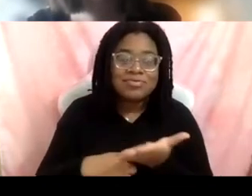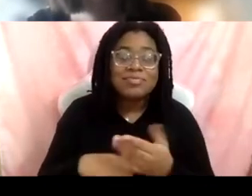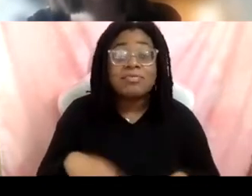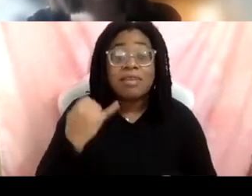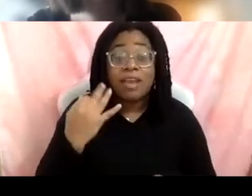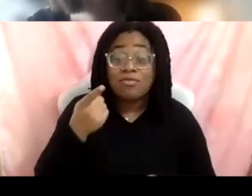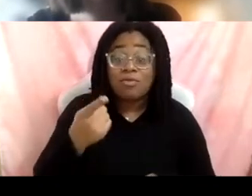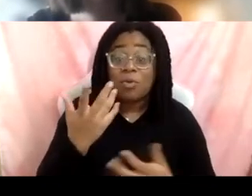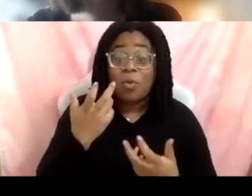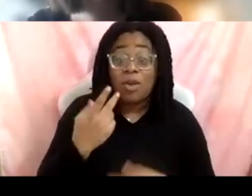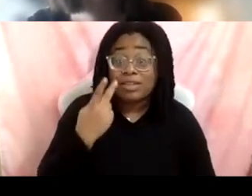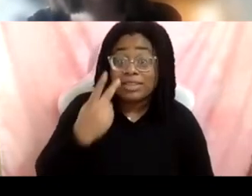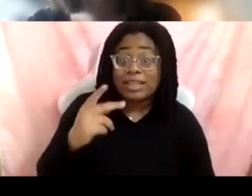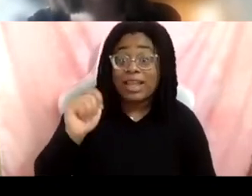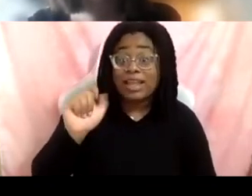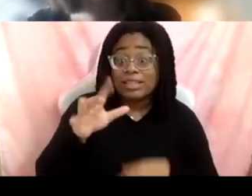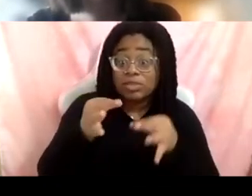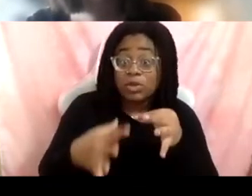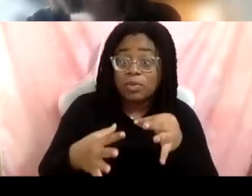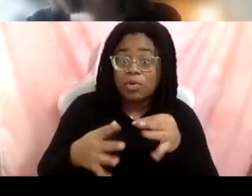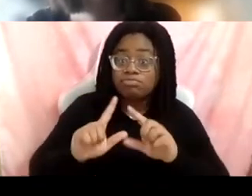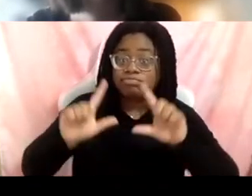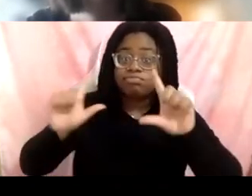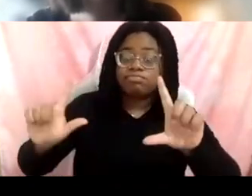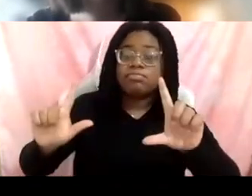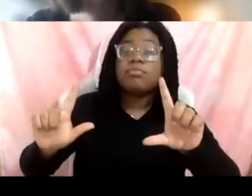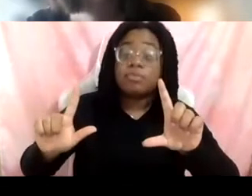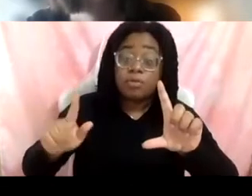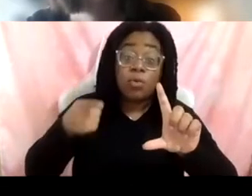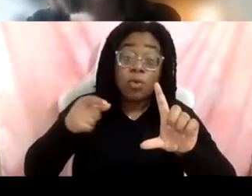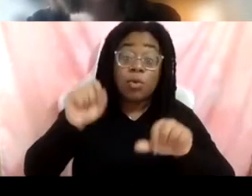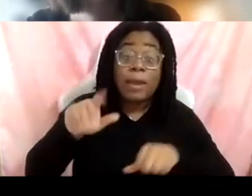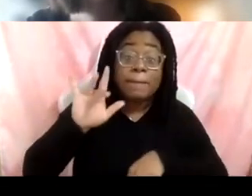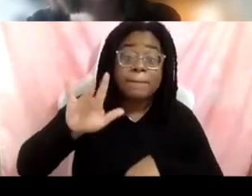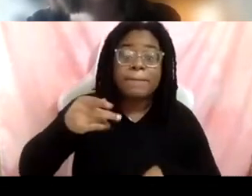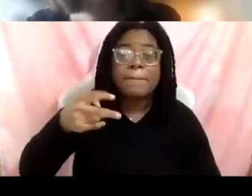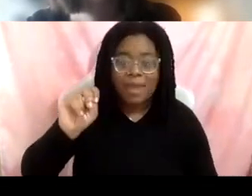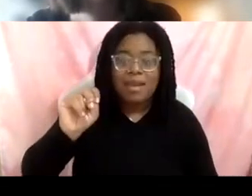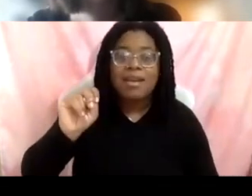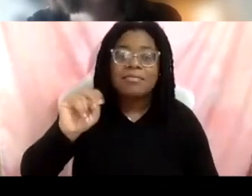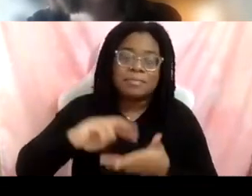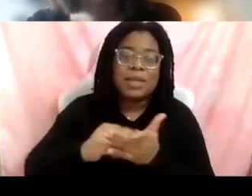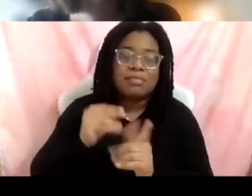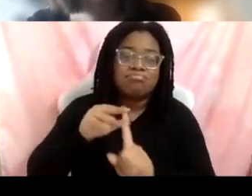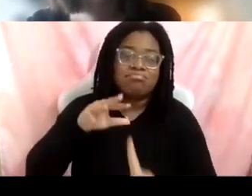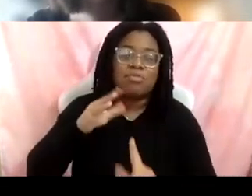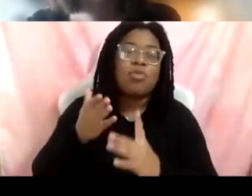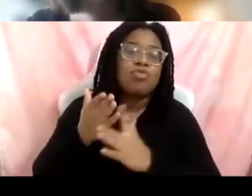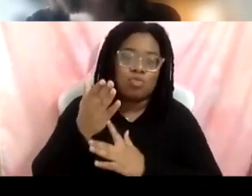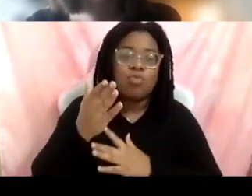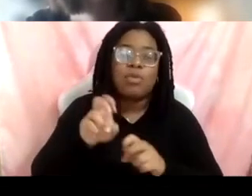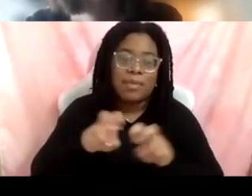would like to view the ASL interpreter in a larger screen, we invite you to pin their video, which will spotlight them throughout the entire